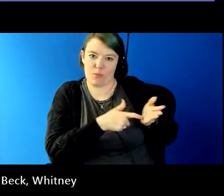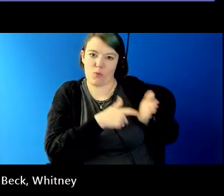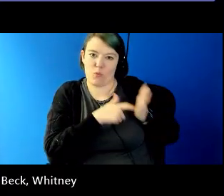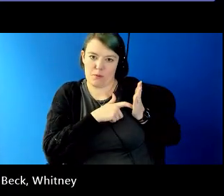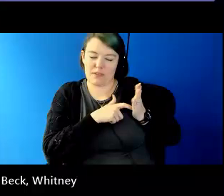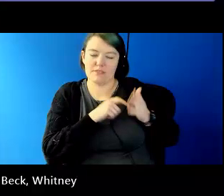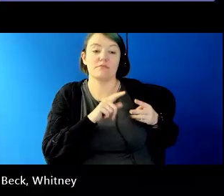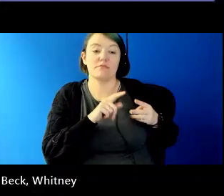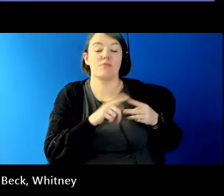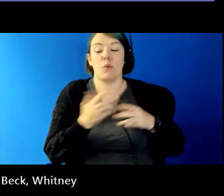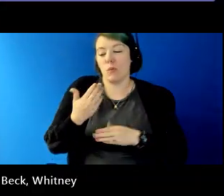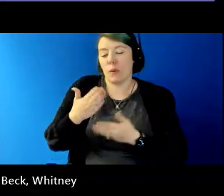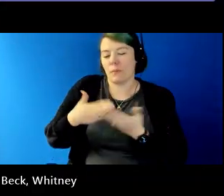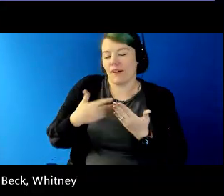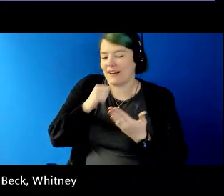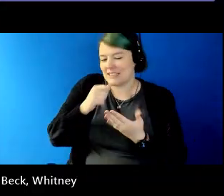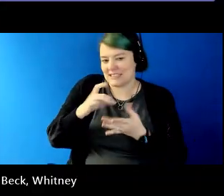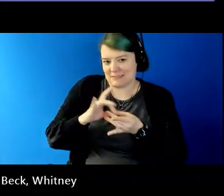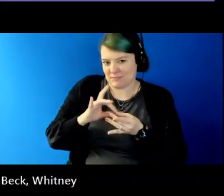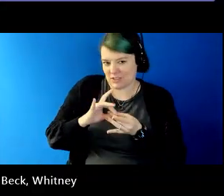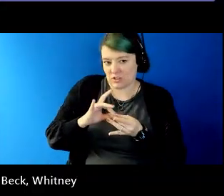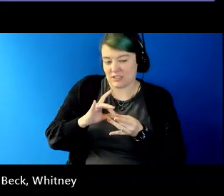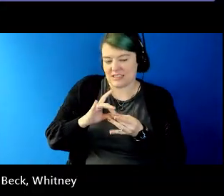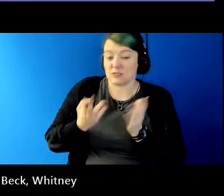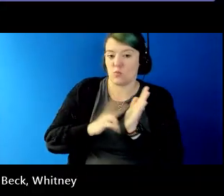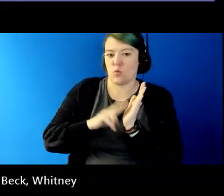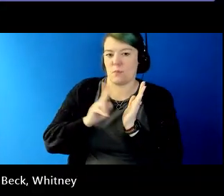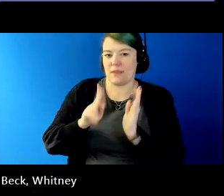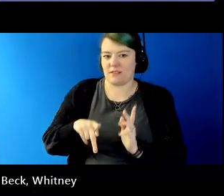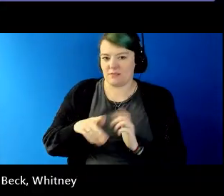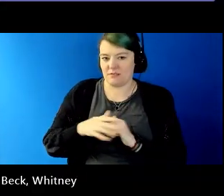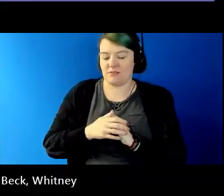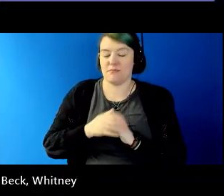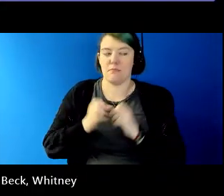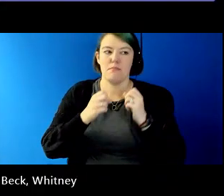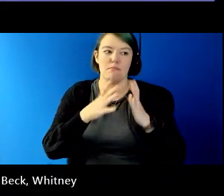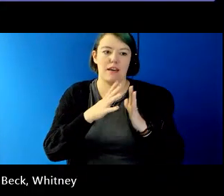that I didn't talk about is enrollment, and a lot of our account holders